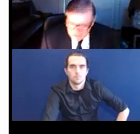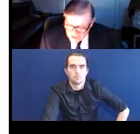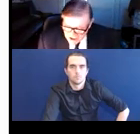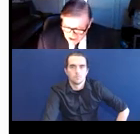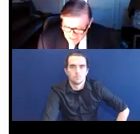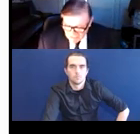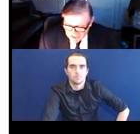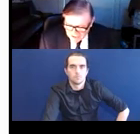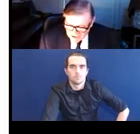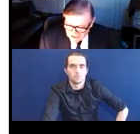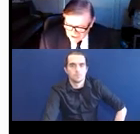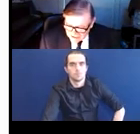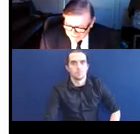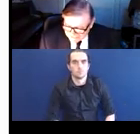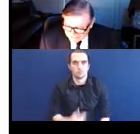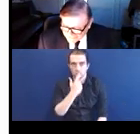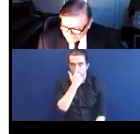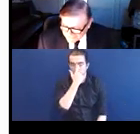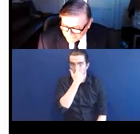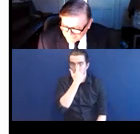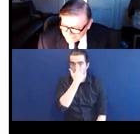government implement these things?